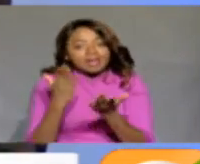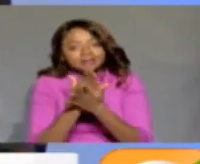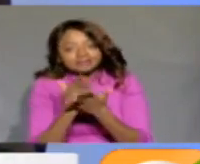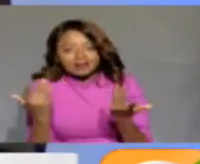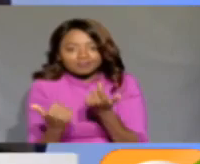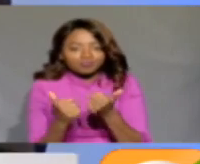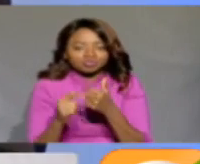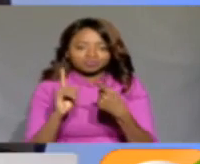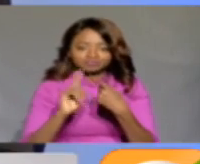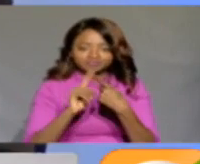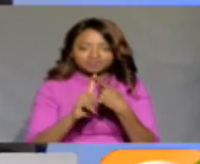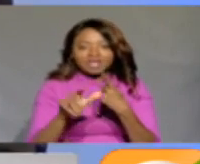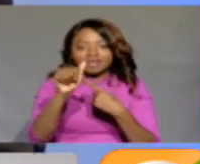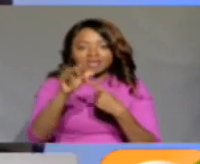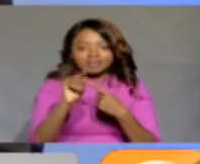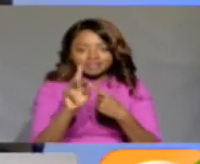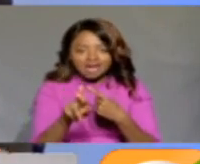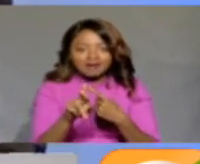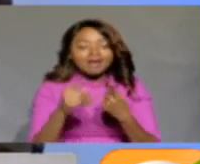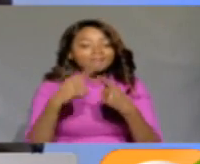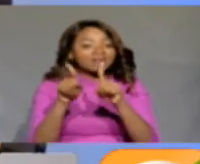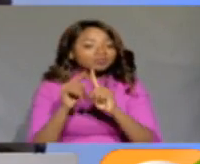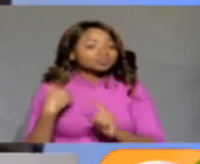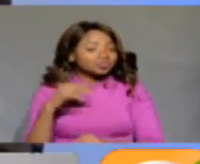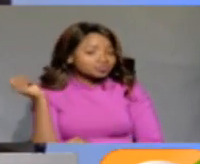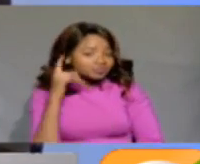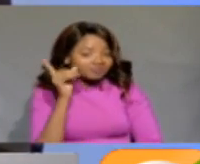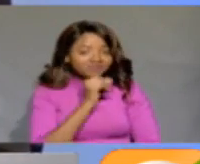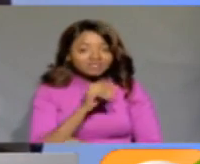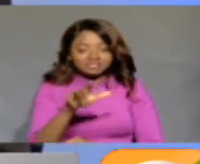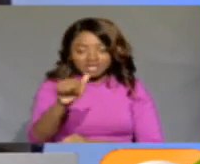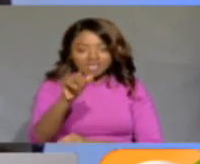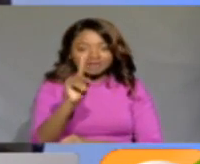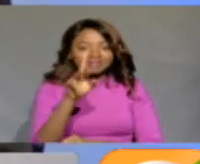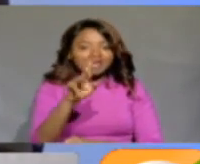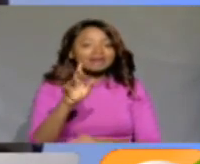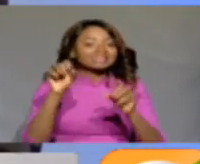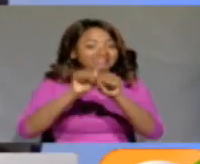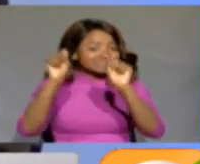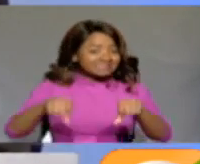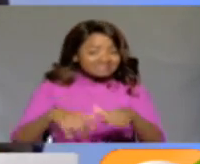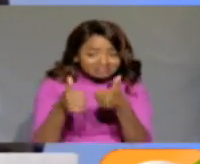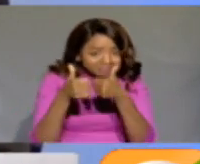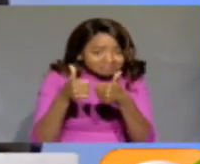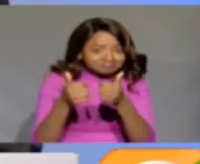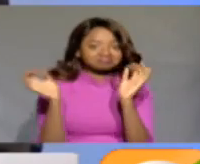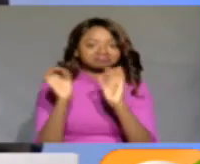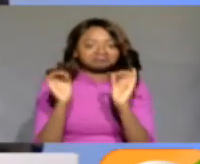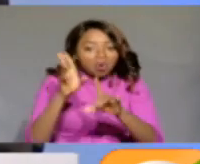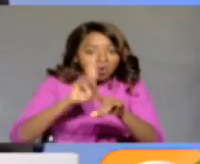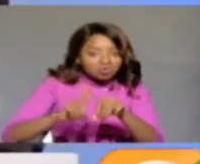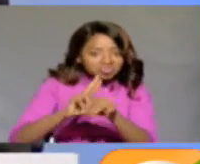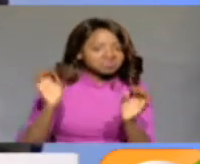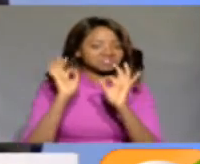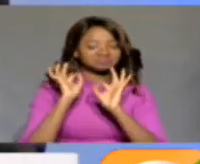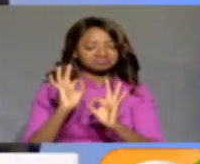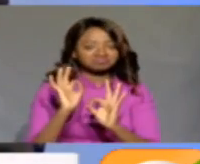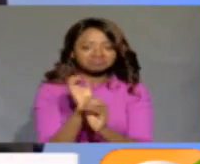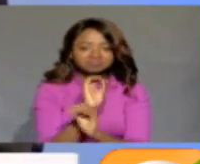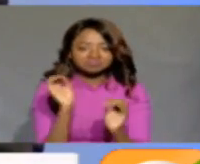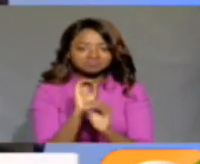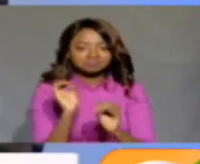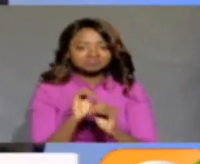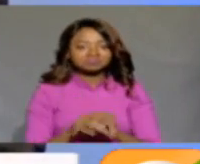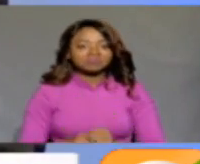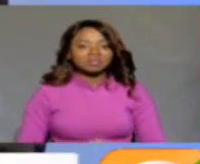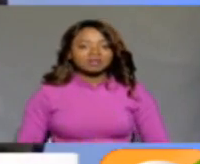them, for example, is through the ADR. But you can realize that ADR system in this country is not properly used or is not exploited,